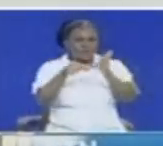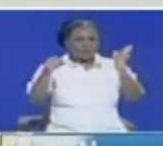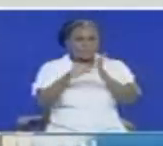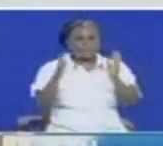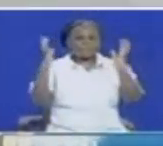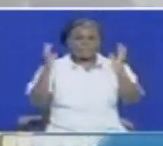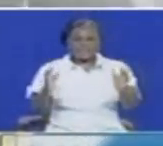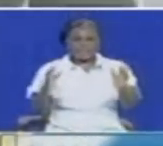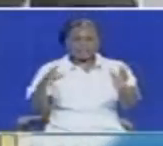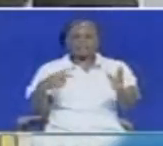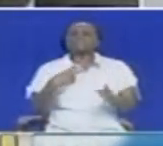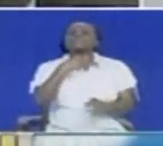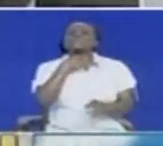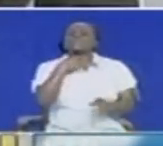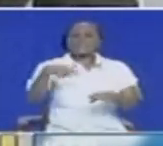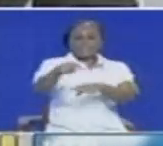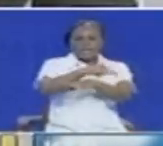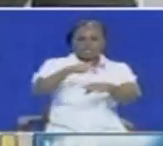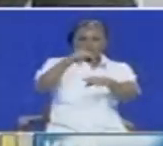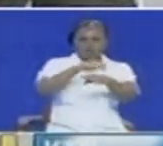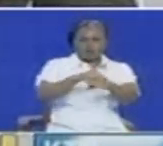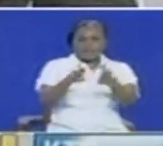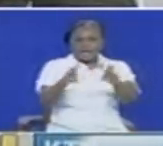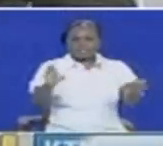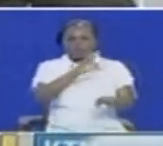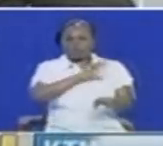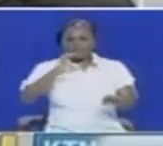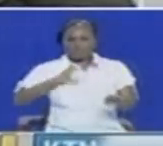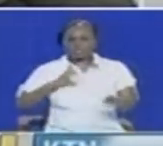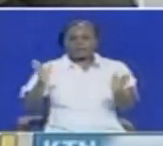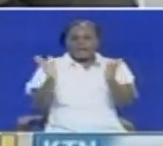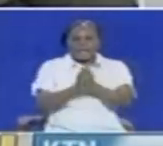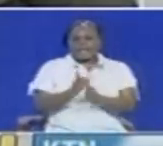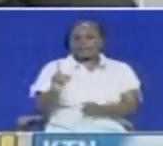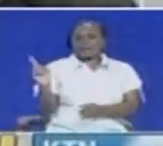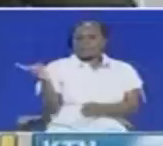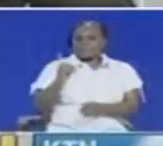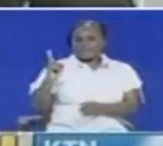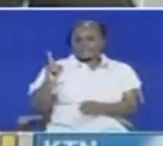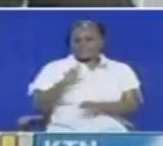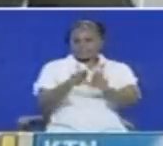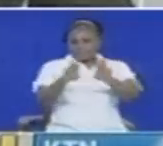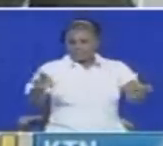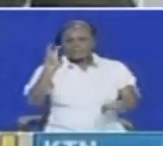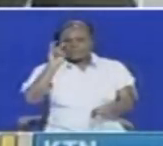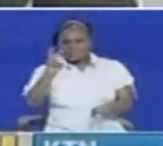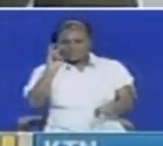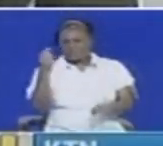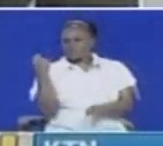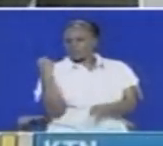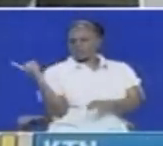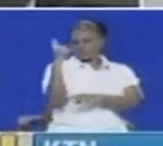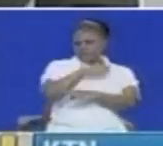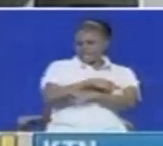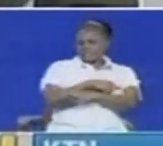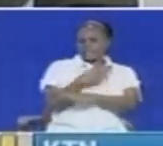stalemate between the National Lands Commission and, of course, the Cabinet Secretary has been witnessed in the last couple of days